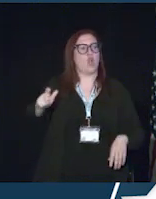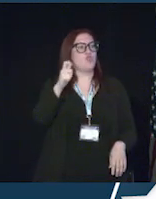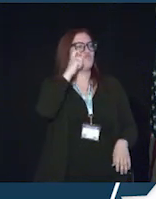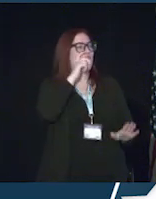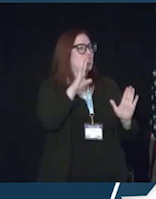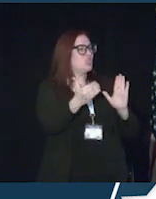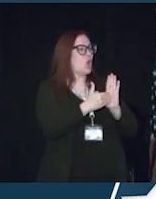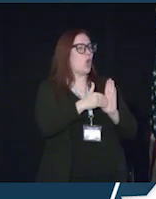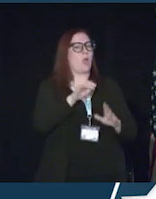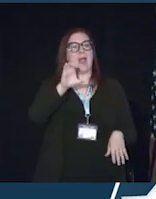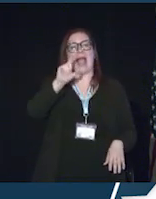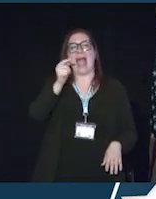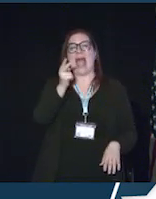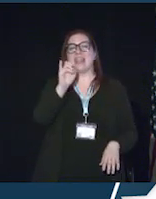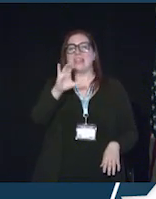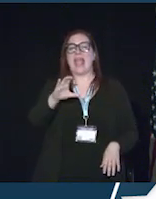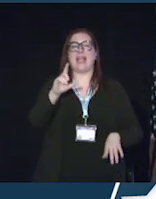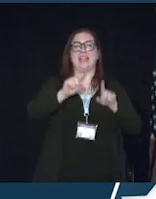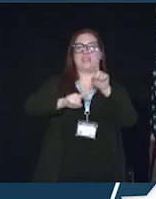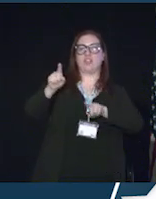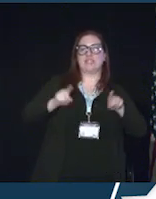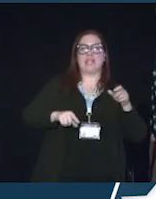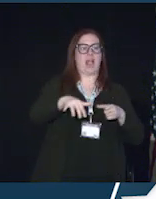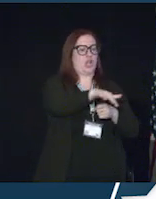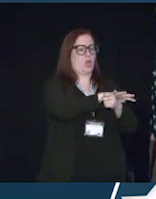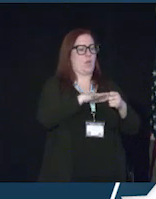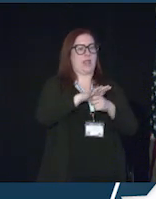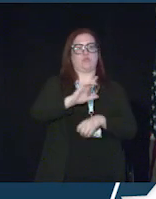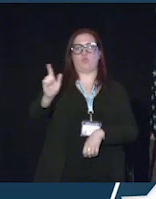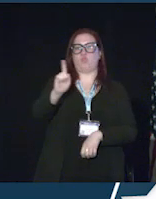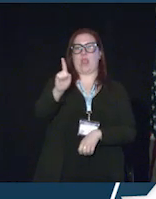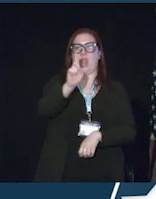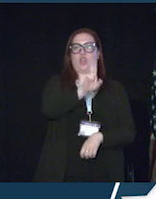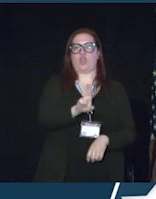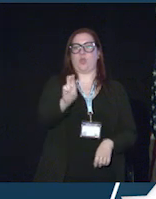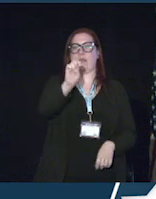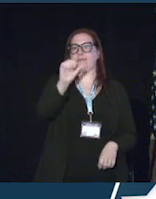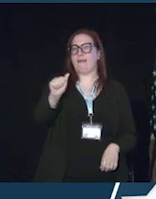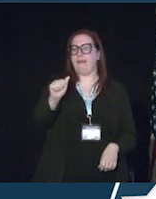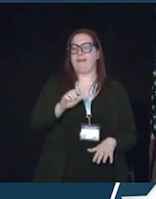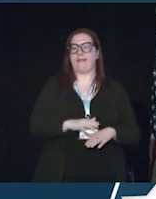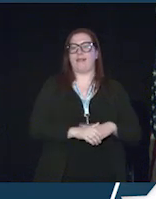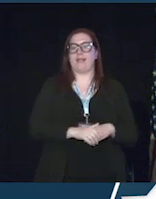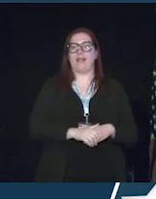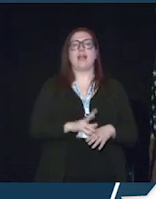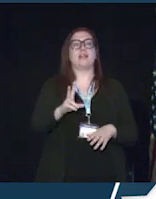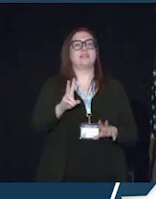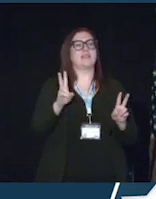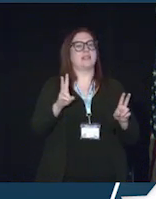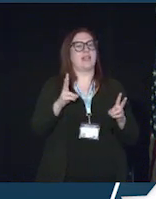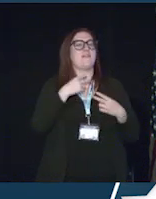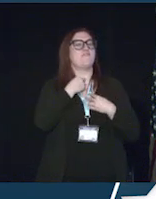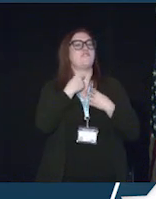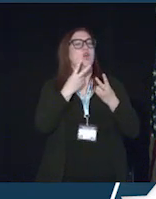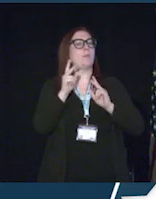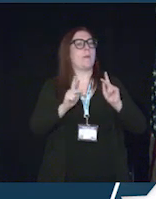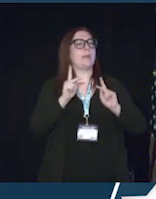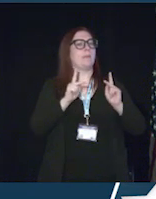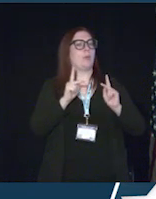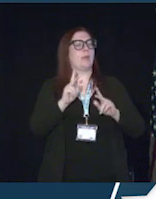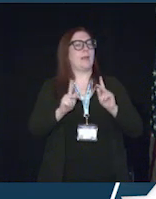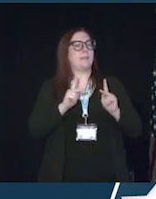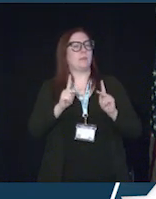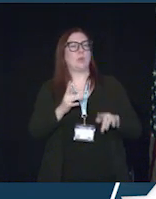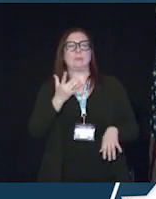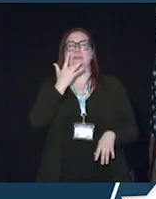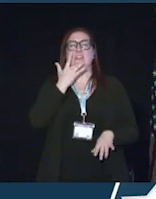diversity, diversity of location in the United States, highly verbal people, people who prefer